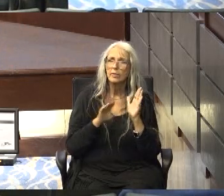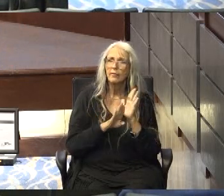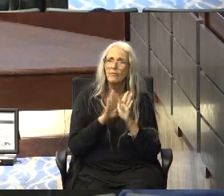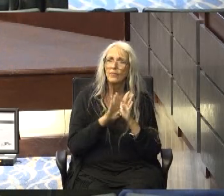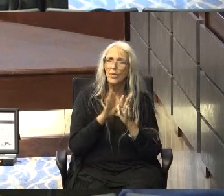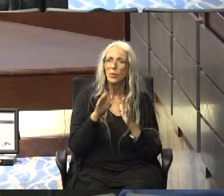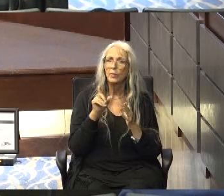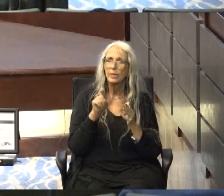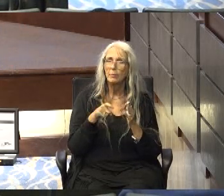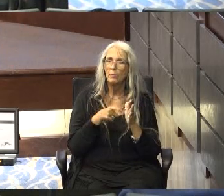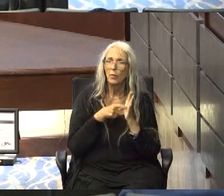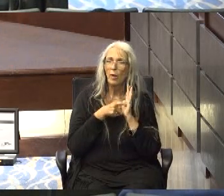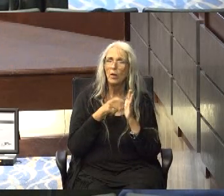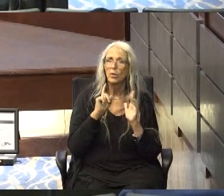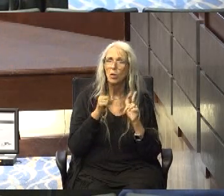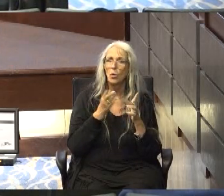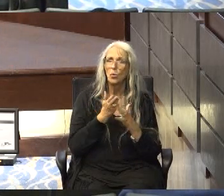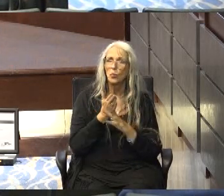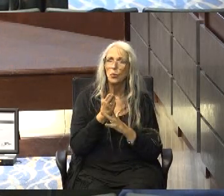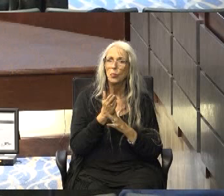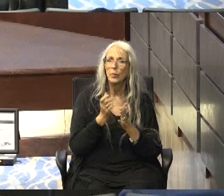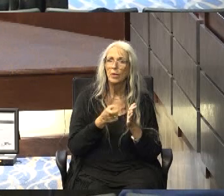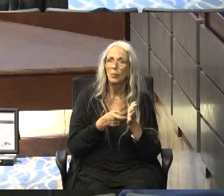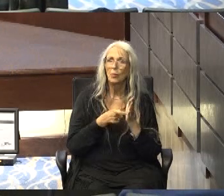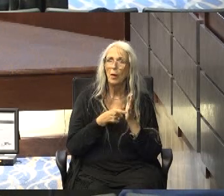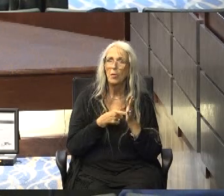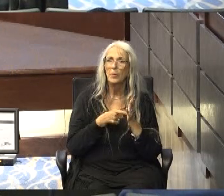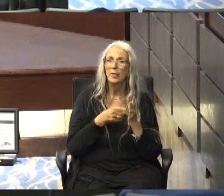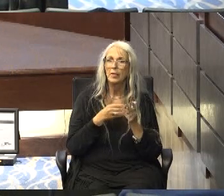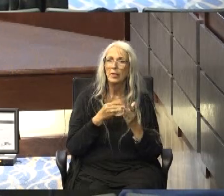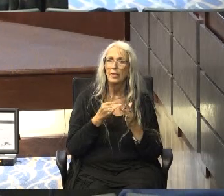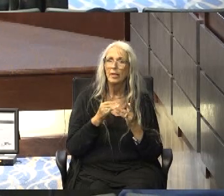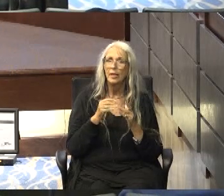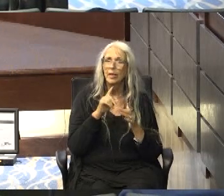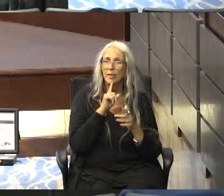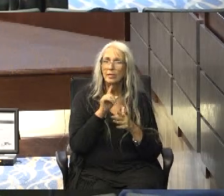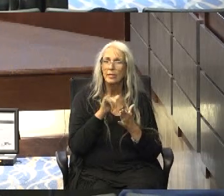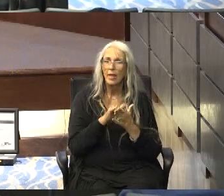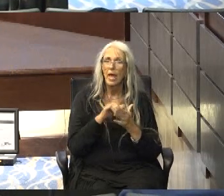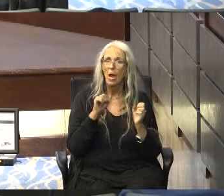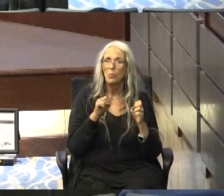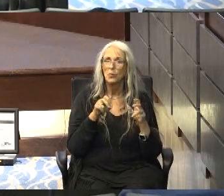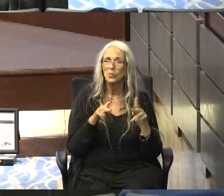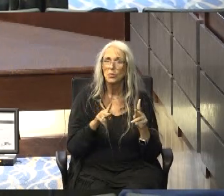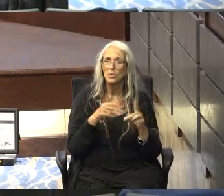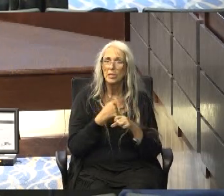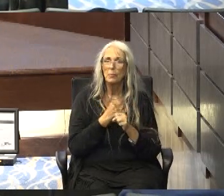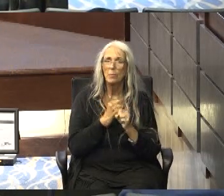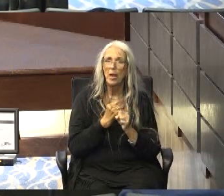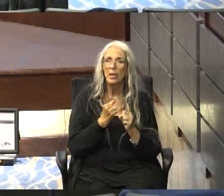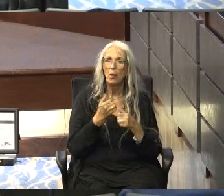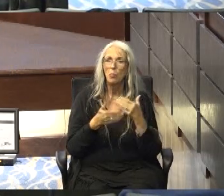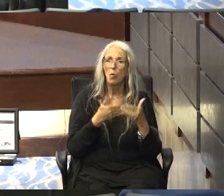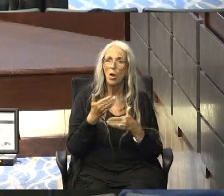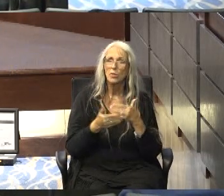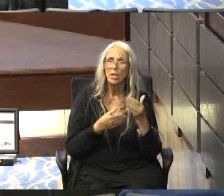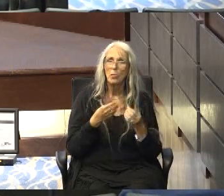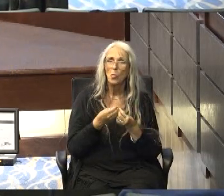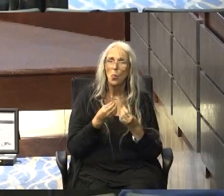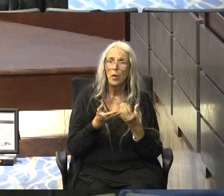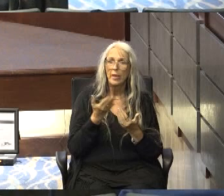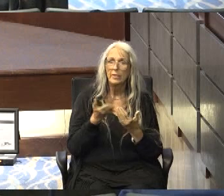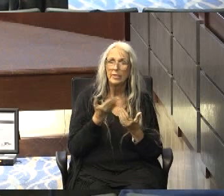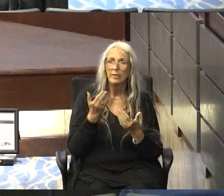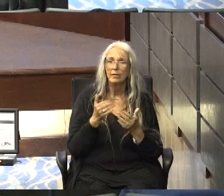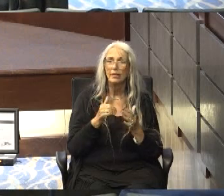have to go through. If this is an increased requirement on them, is there an opportunity to make the process any easier? And those are some ways, but